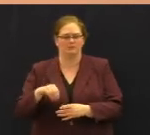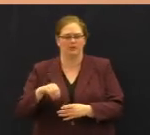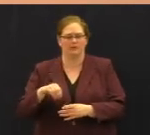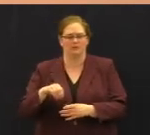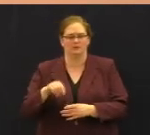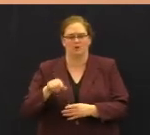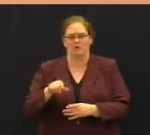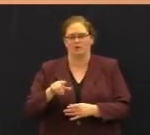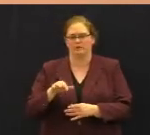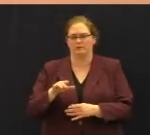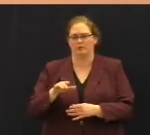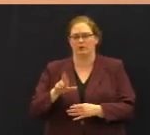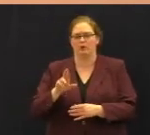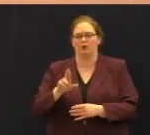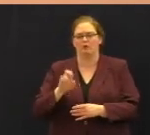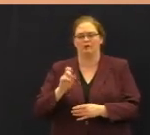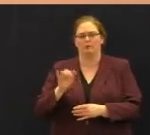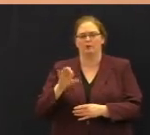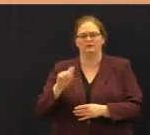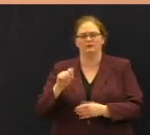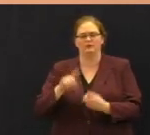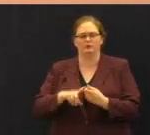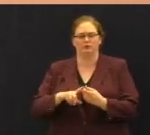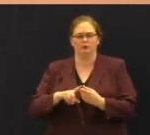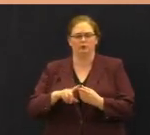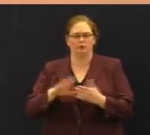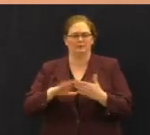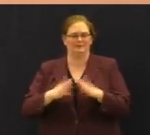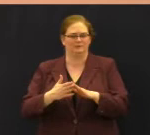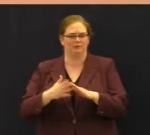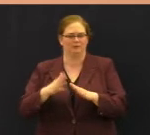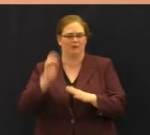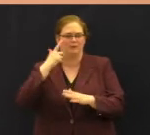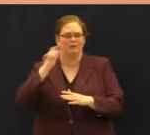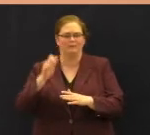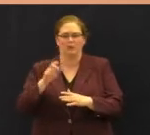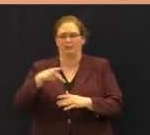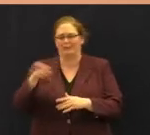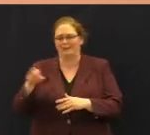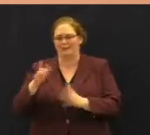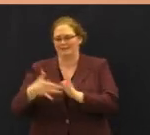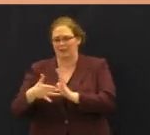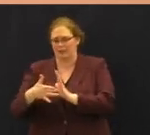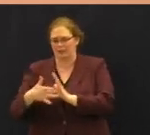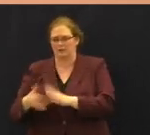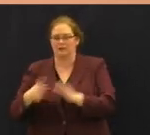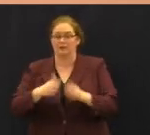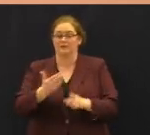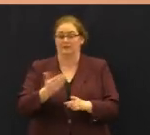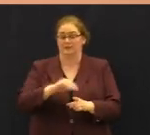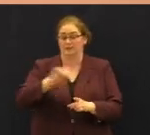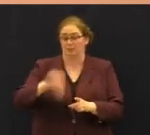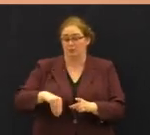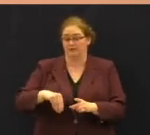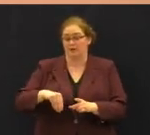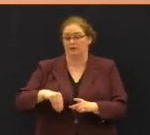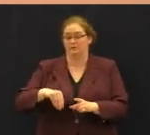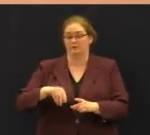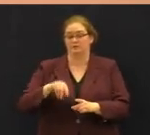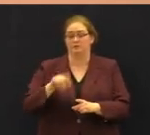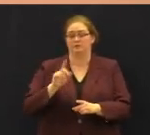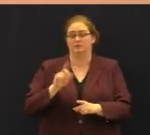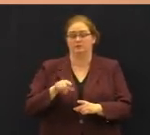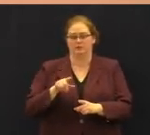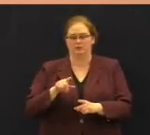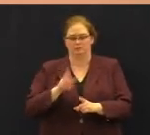on reimbursements to municipal governments for PPE and technology. About 15% of it was